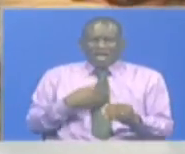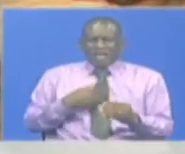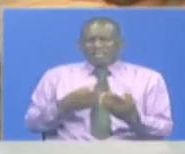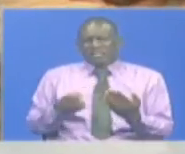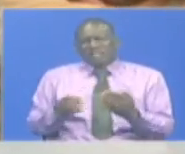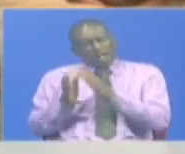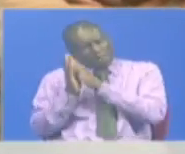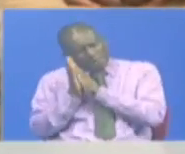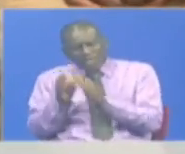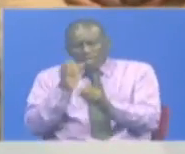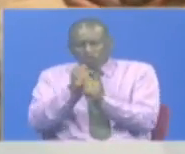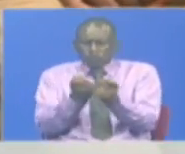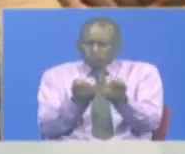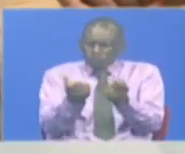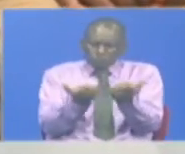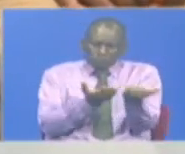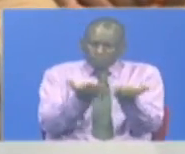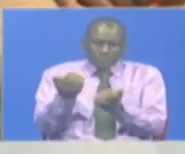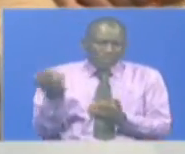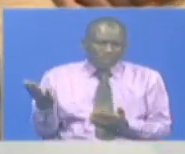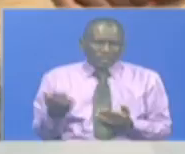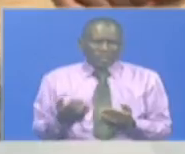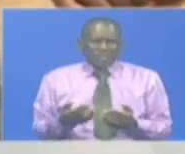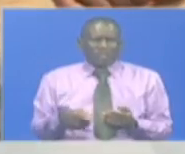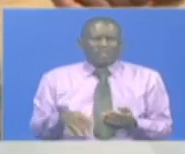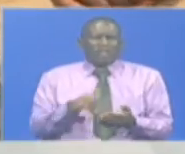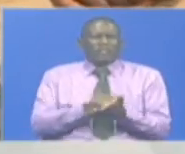hiyo biashara hiyo. Hiyo ndio nilikuwa